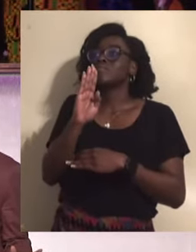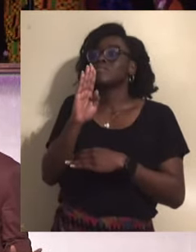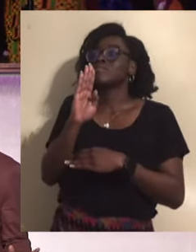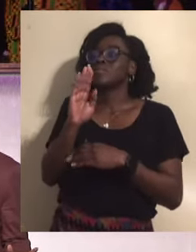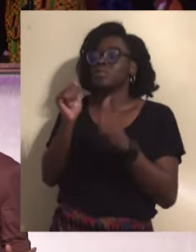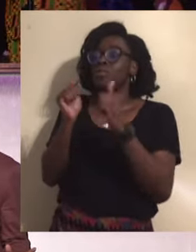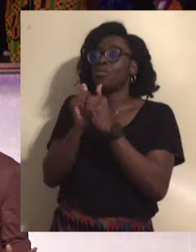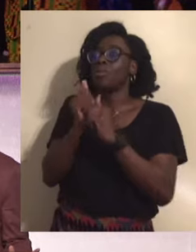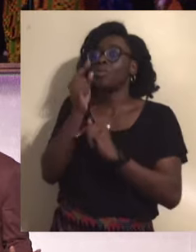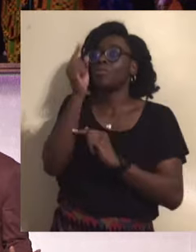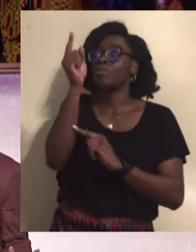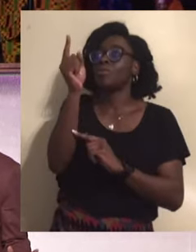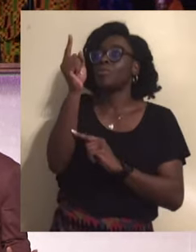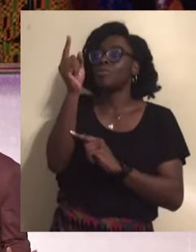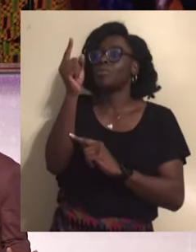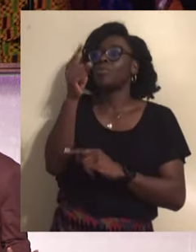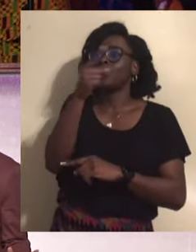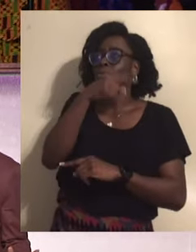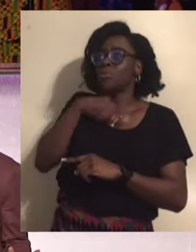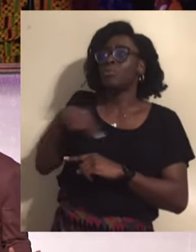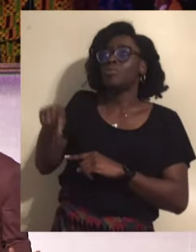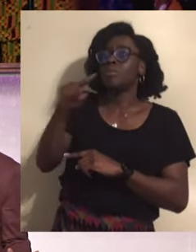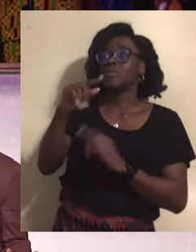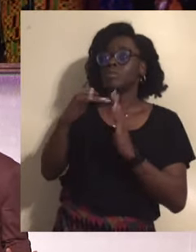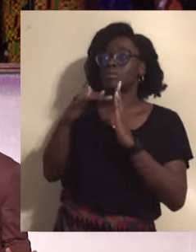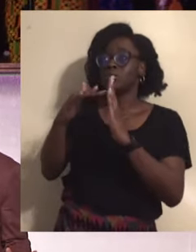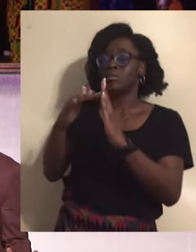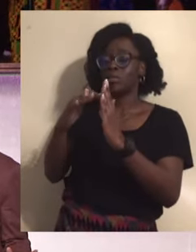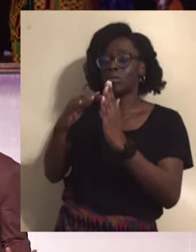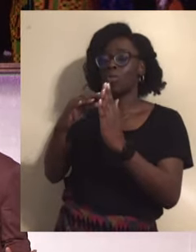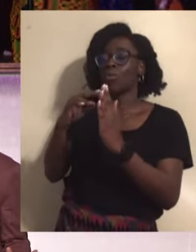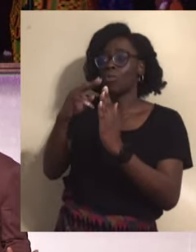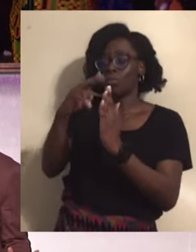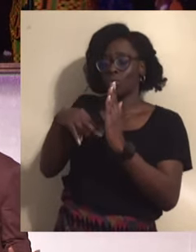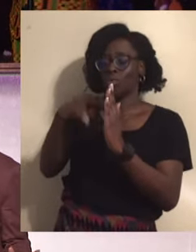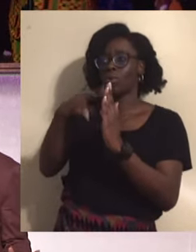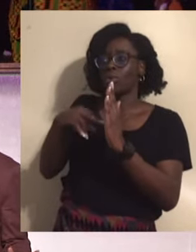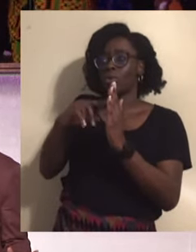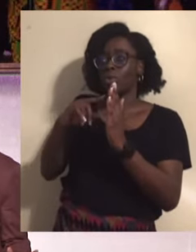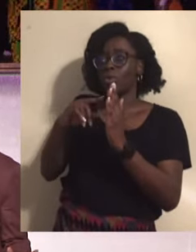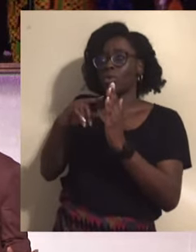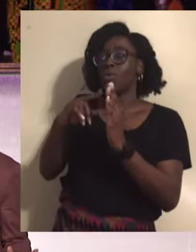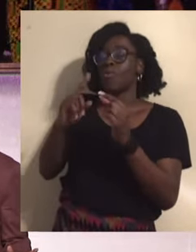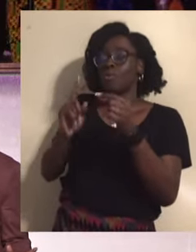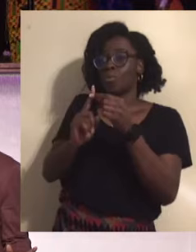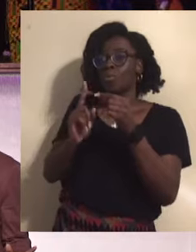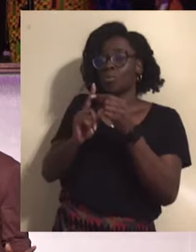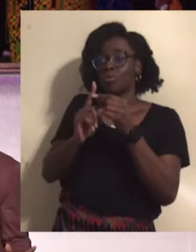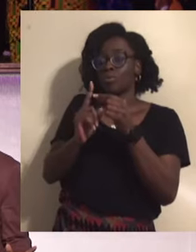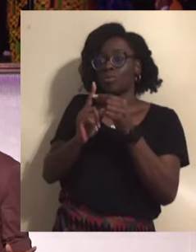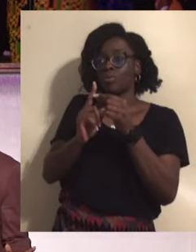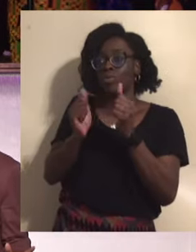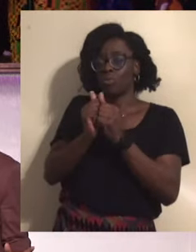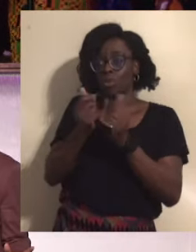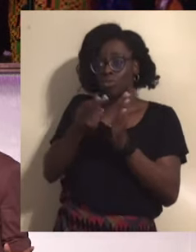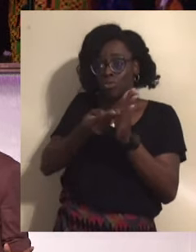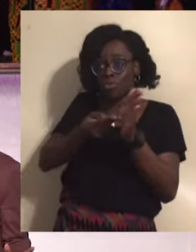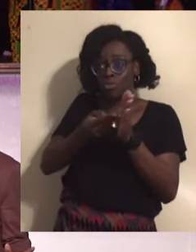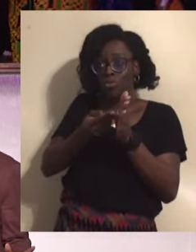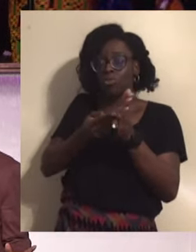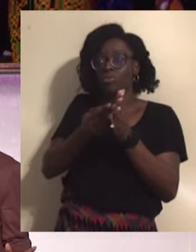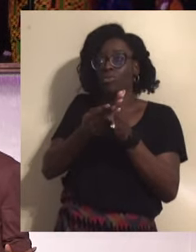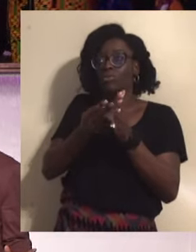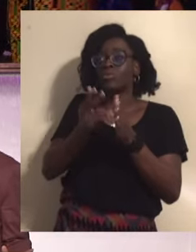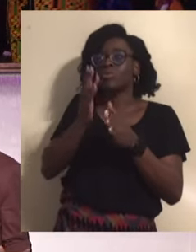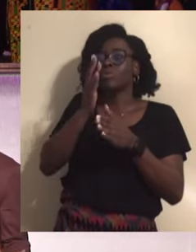of God, that we may rightfully divide the word of truth, that they may receive that word and